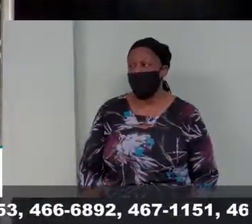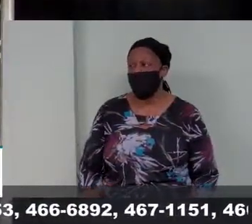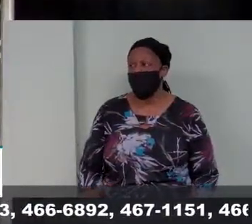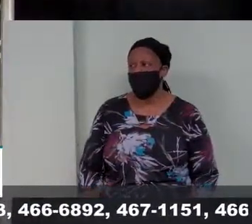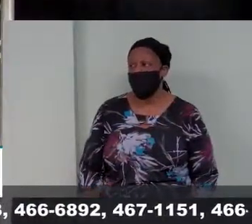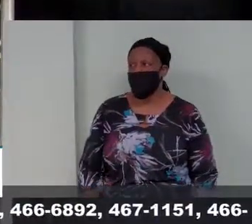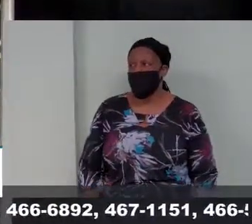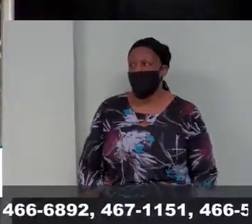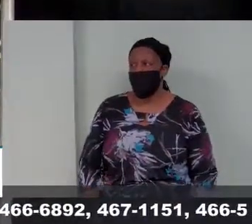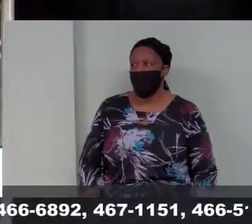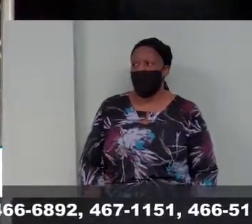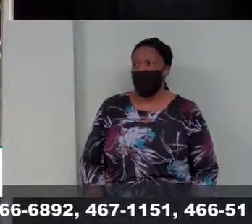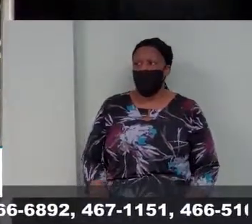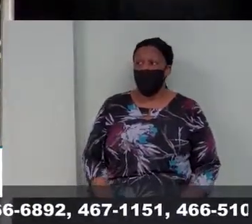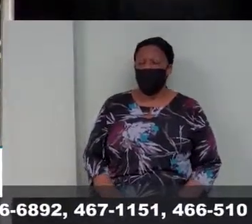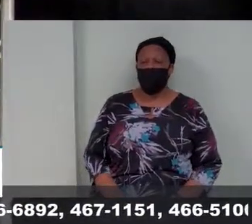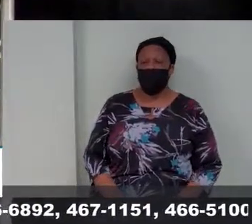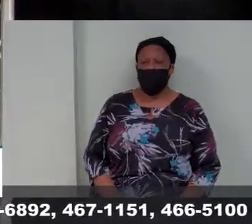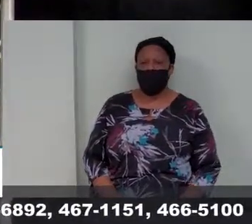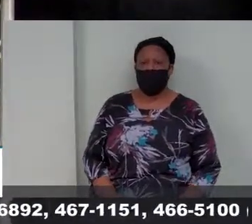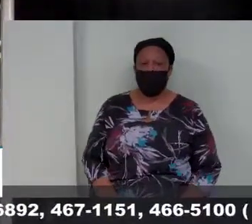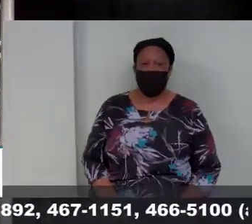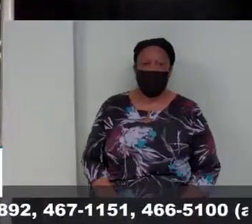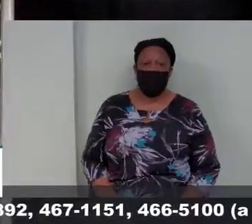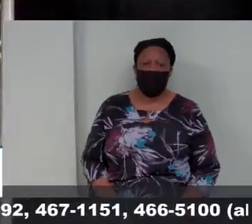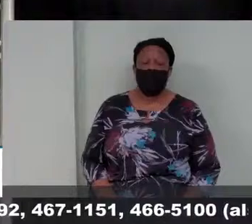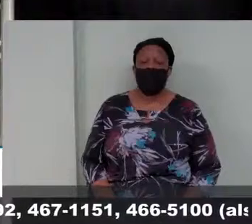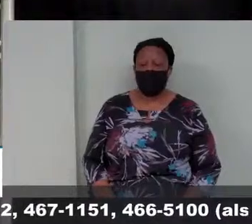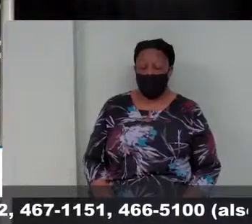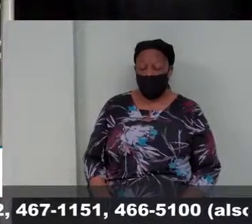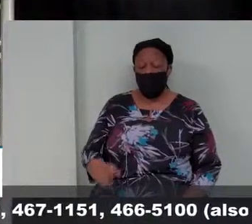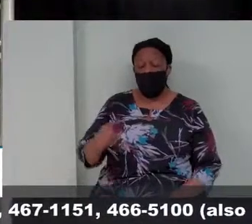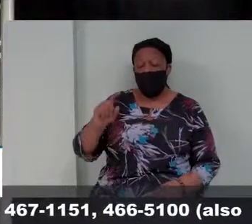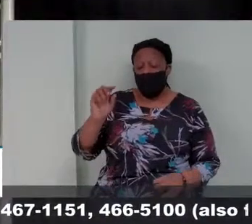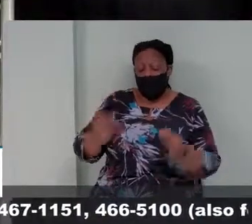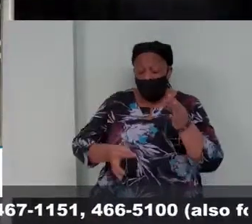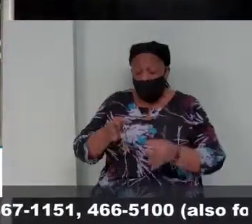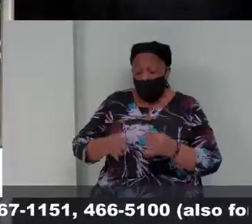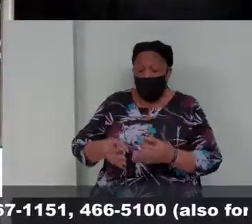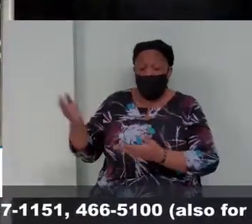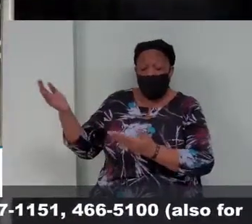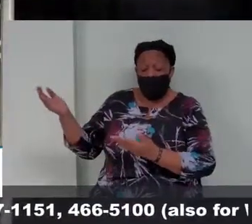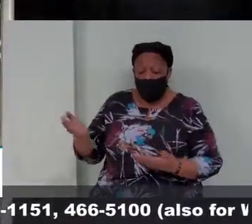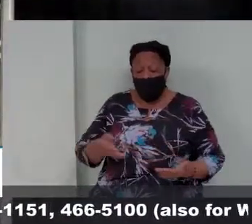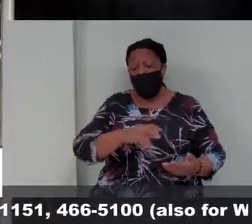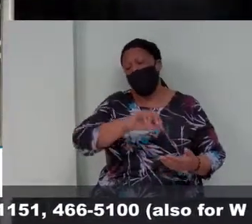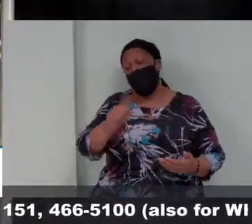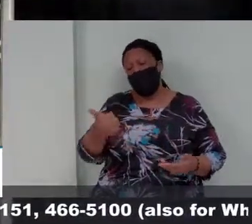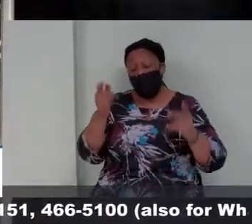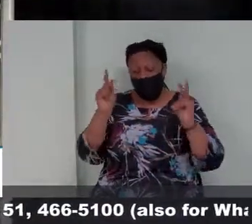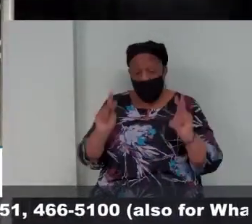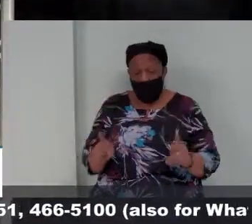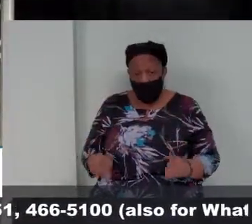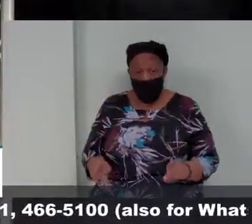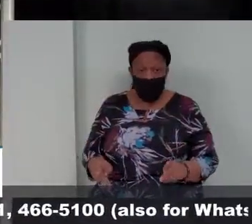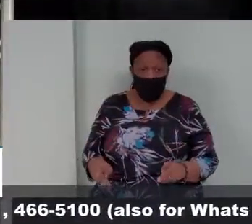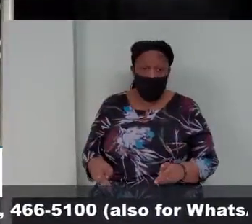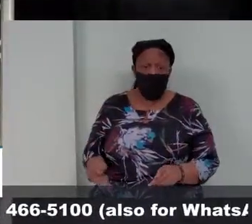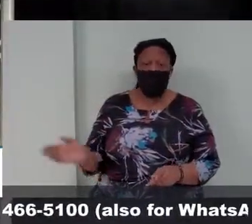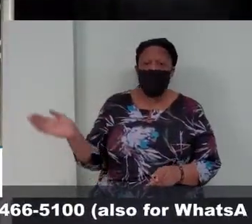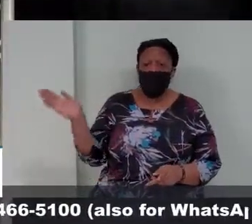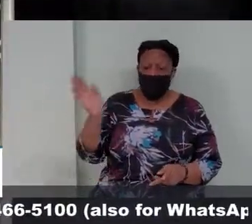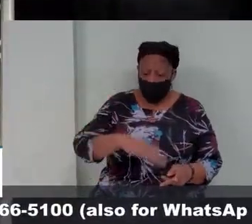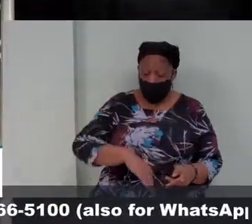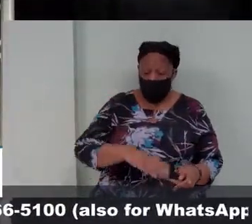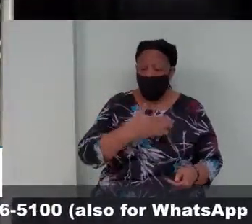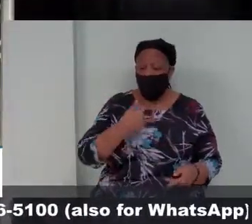you're having it at your home, whether in your house or in your yard, it becomes a public place as long as the public is invited,